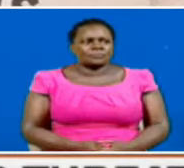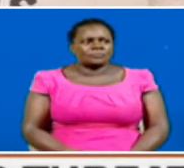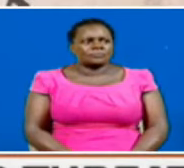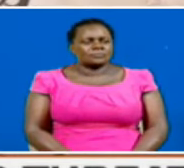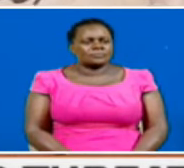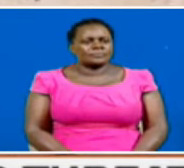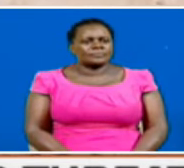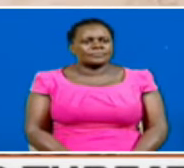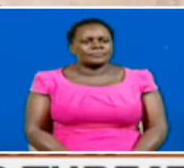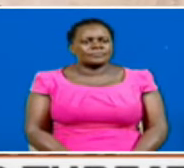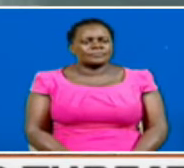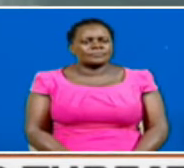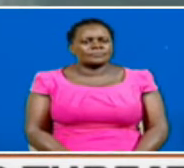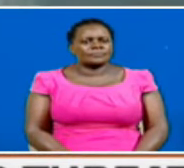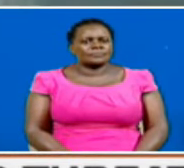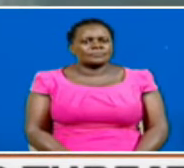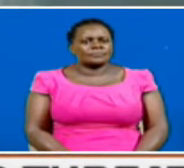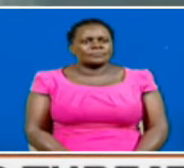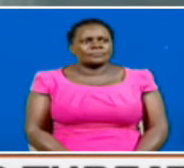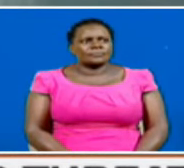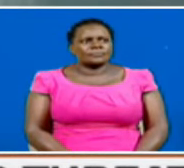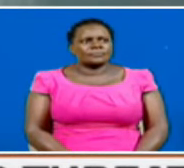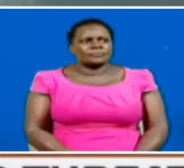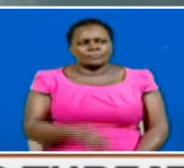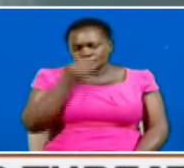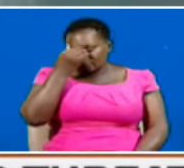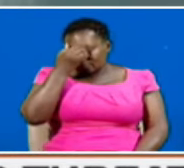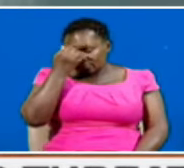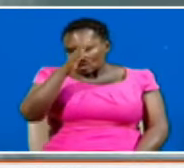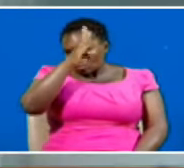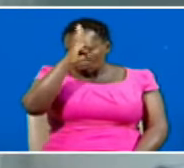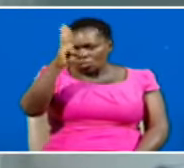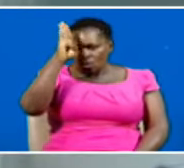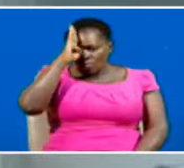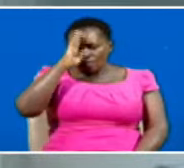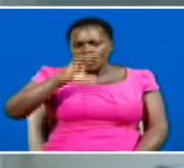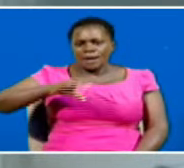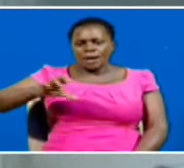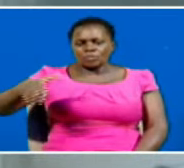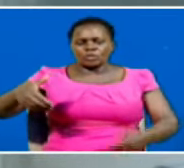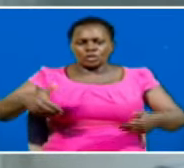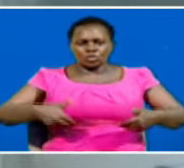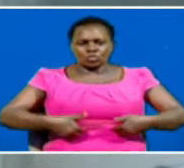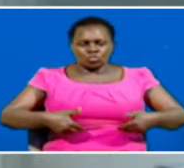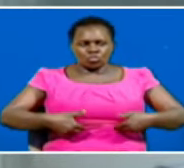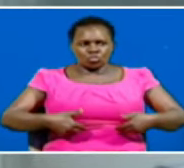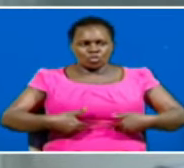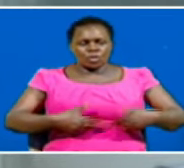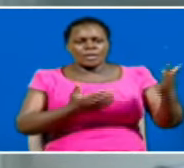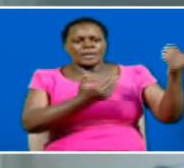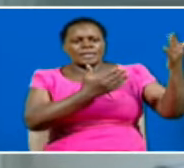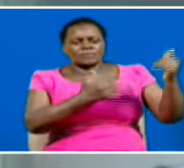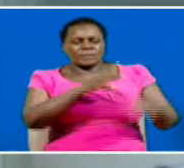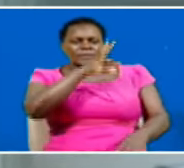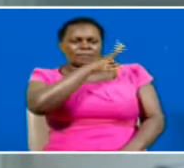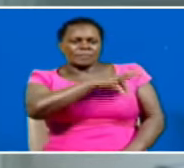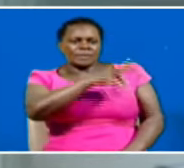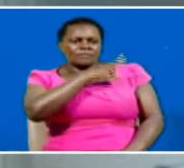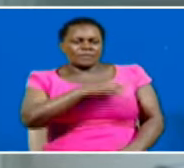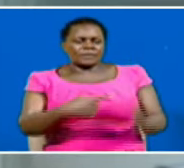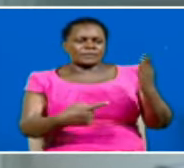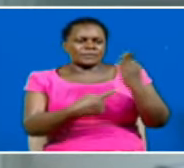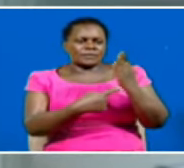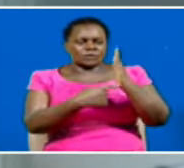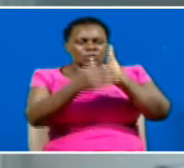I'm Levis Musumba. Now, youth in Bungoma County and Kakamega County are expected to benefit from